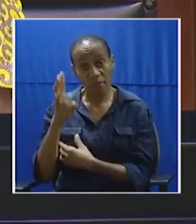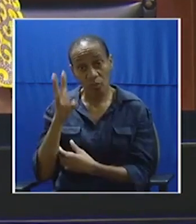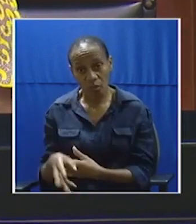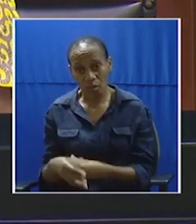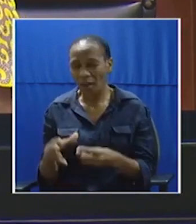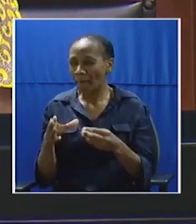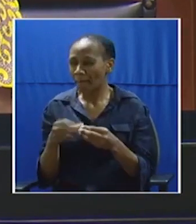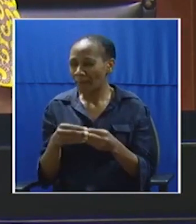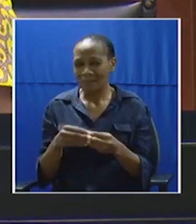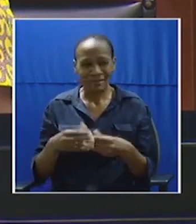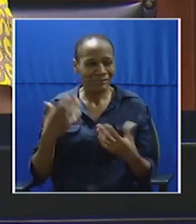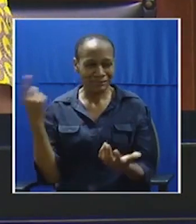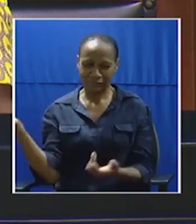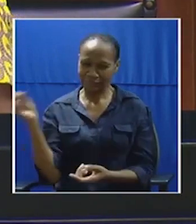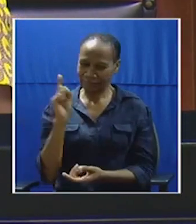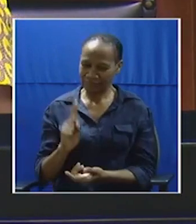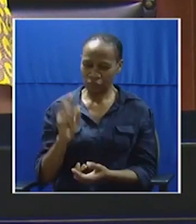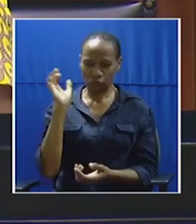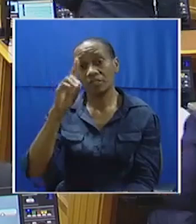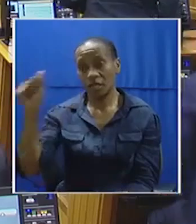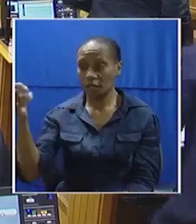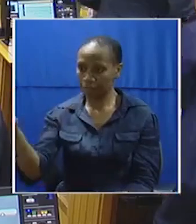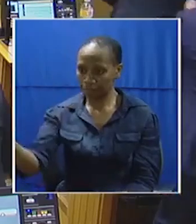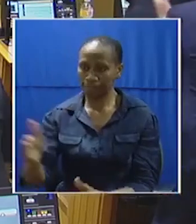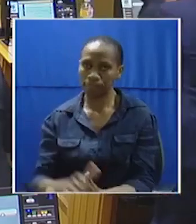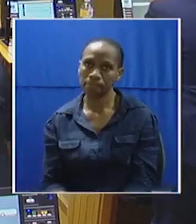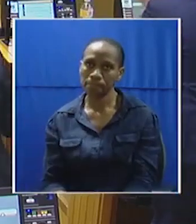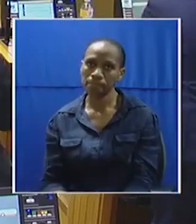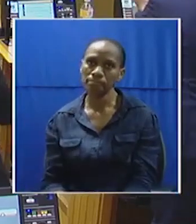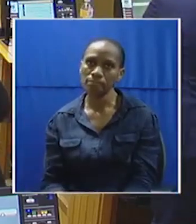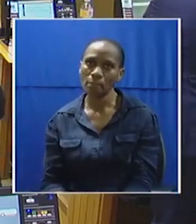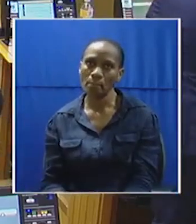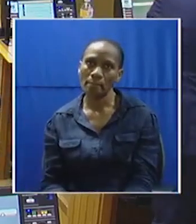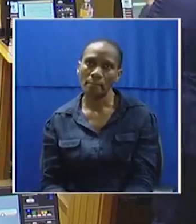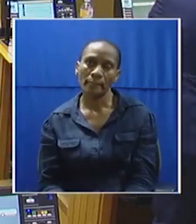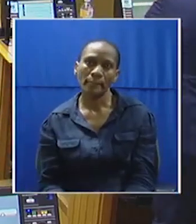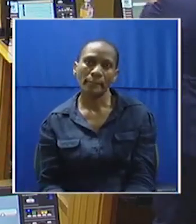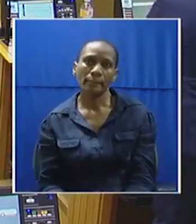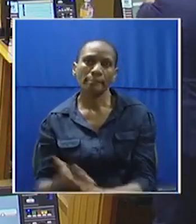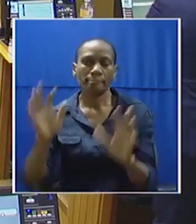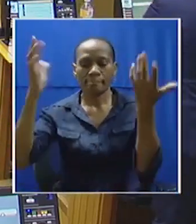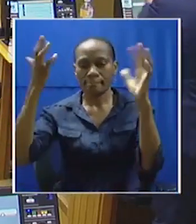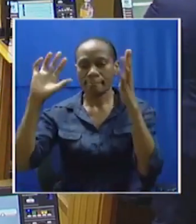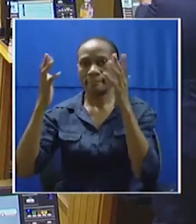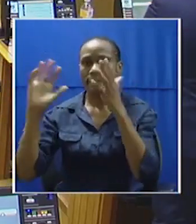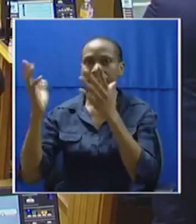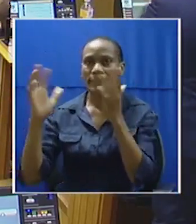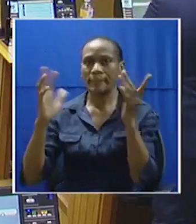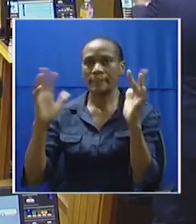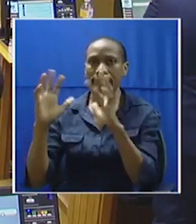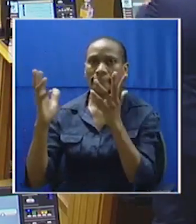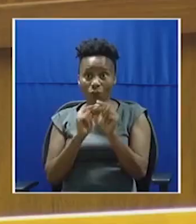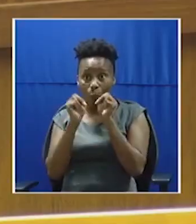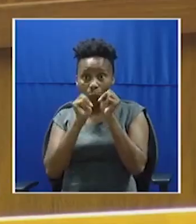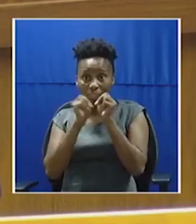whatever they say. Members must engage with the debate. He's the first to admit that the ANC's time has expired.